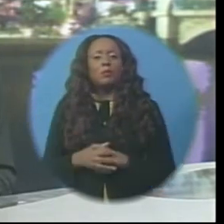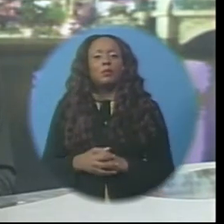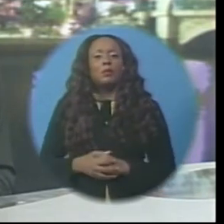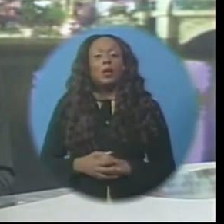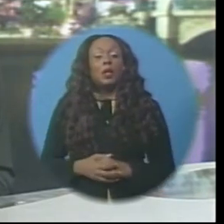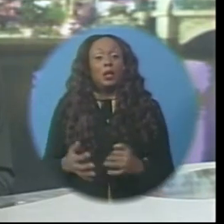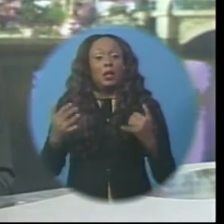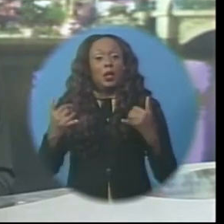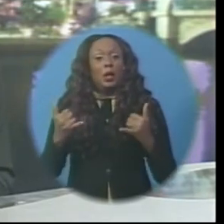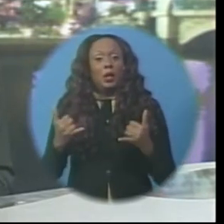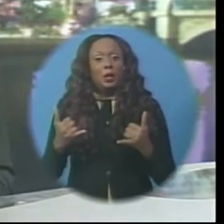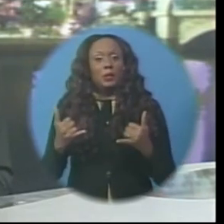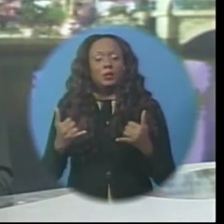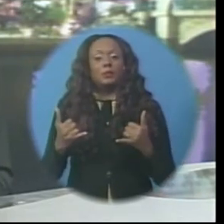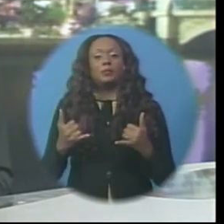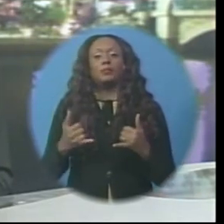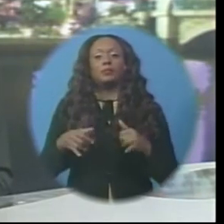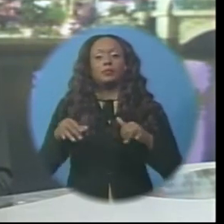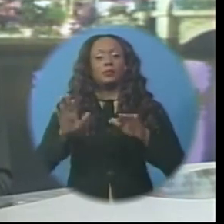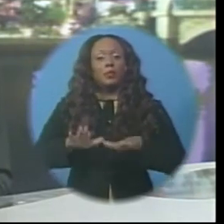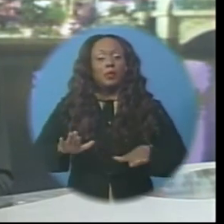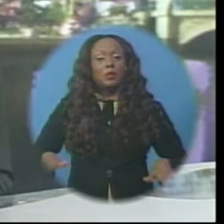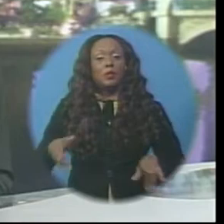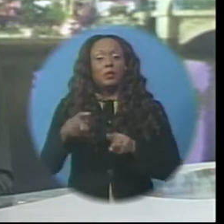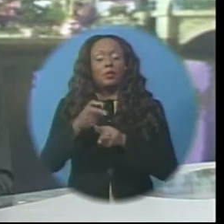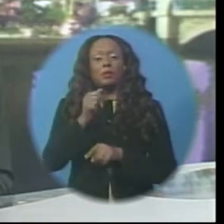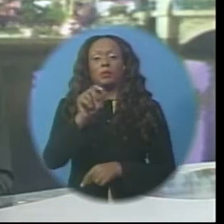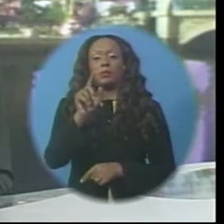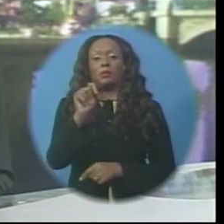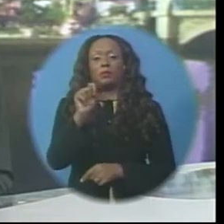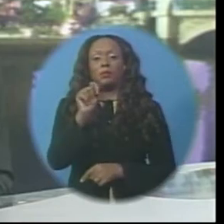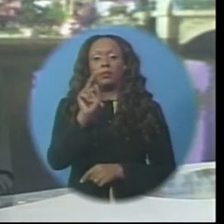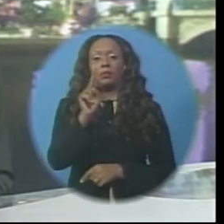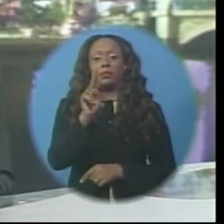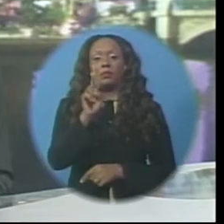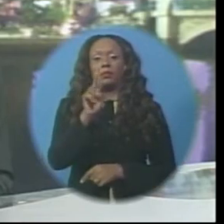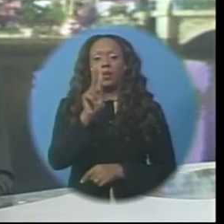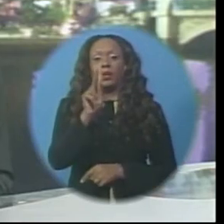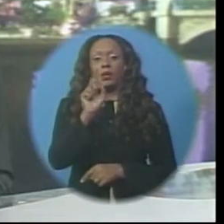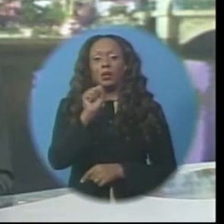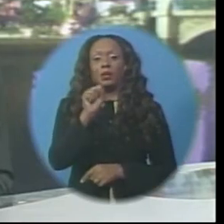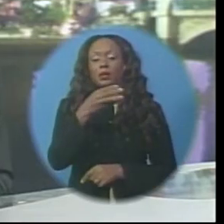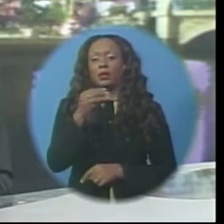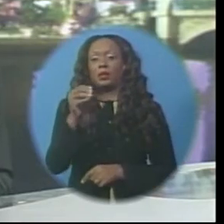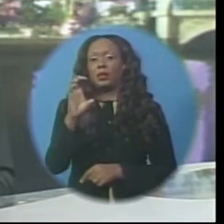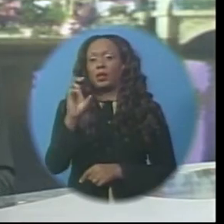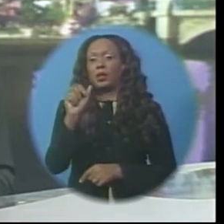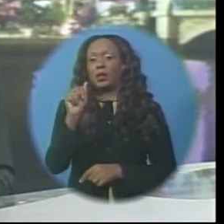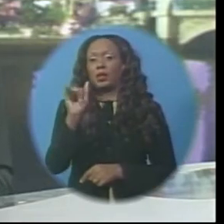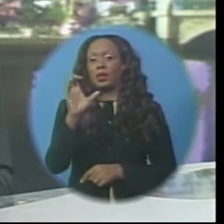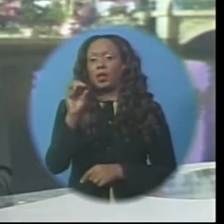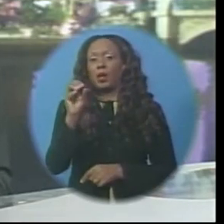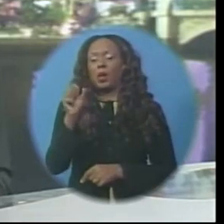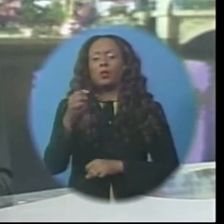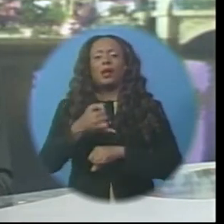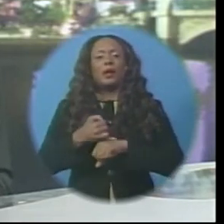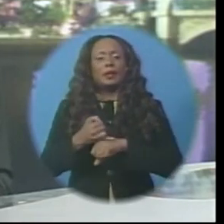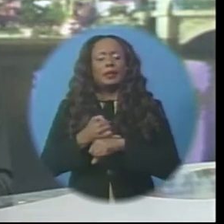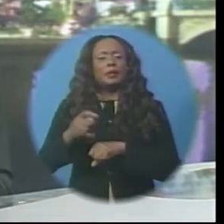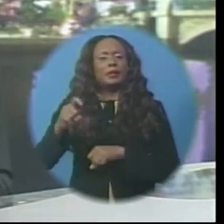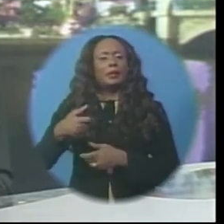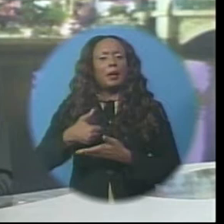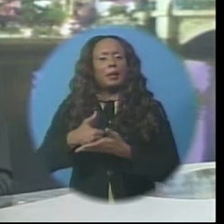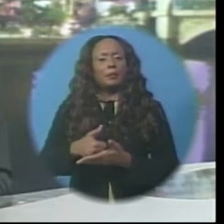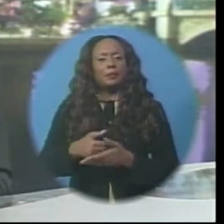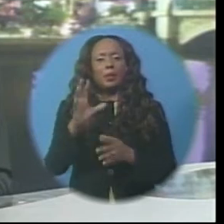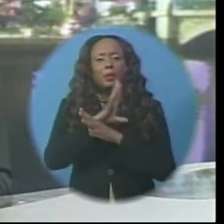In this case, they responded to an appeal for school supplies for children in the Turks and Caicos Islands. Former president of the